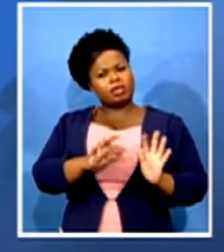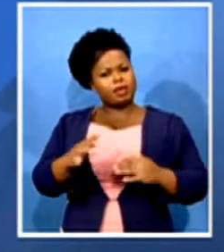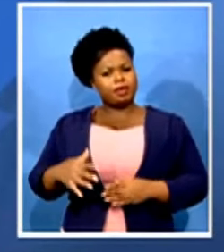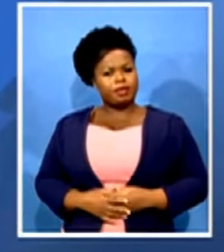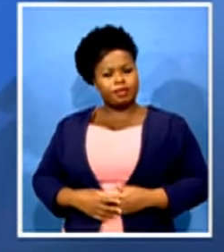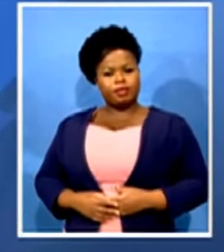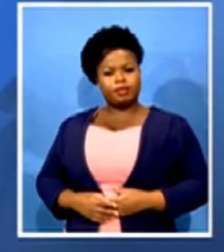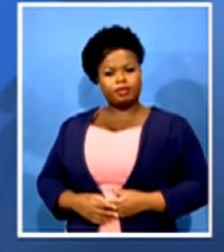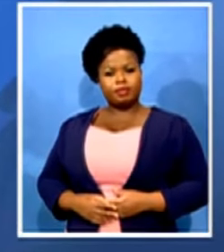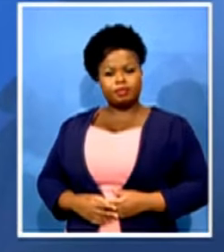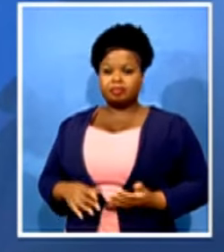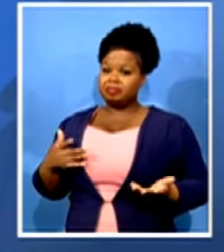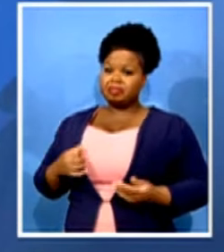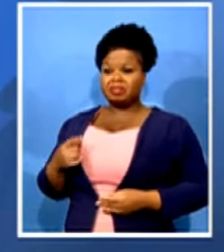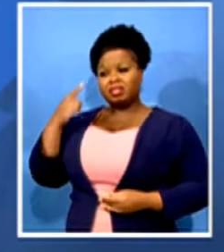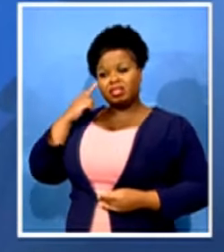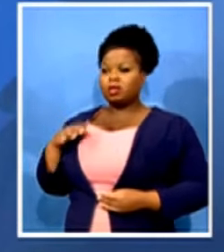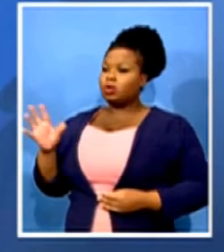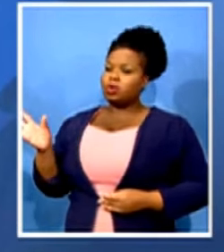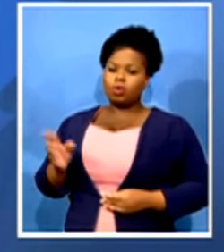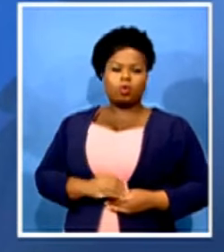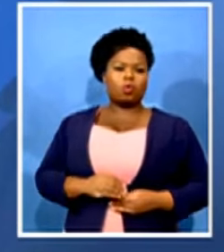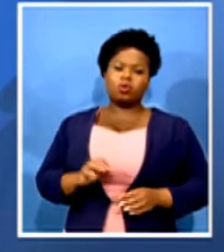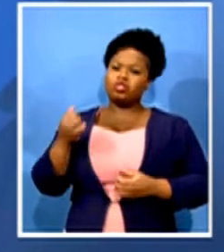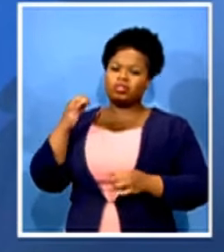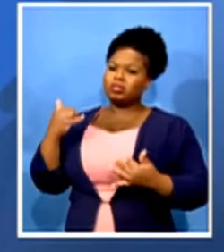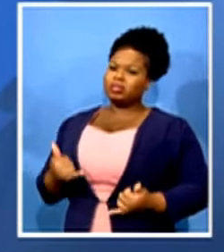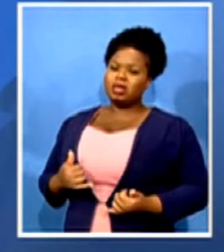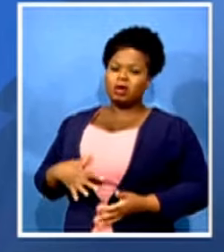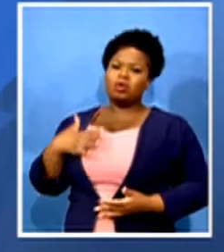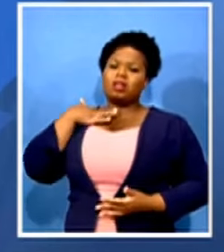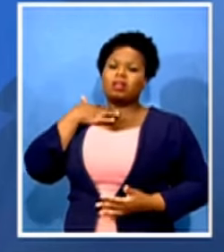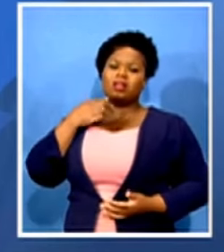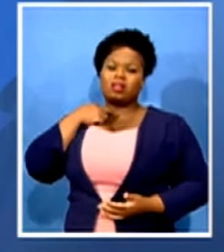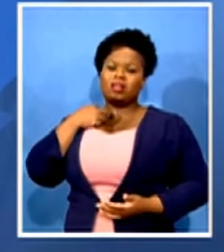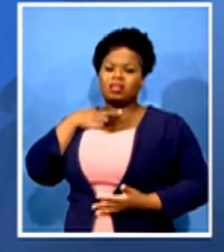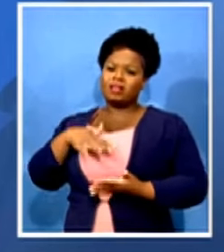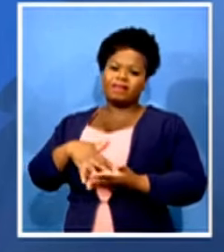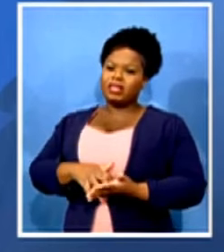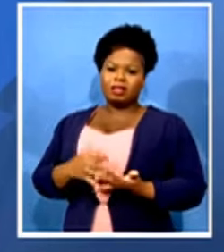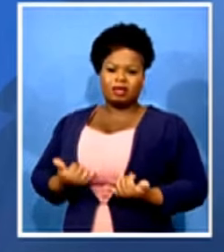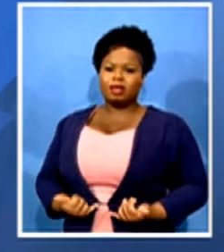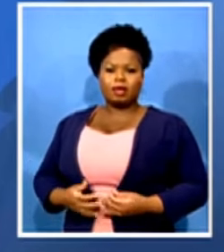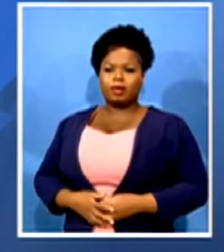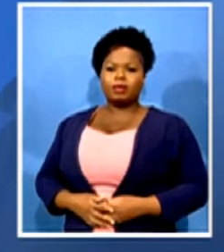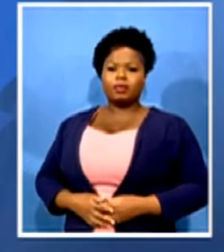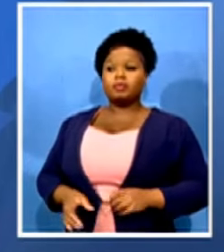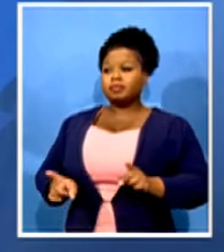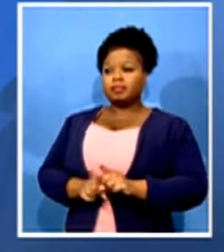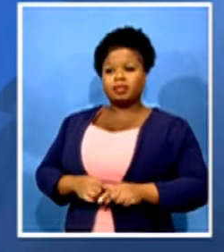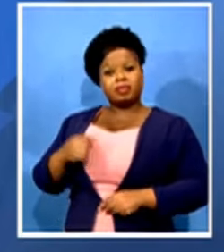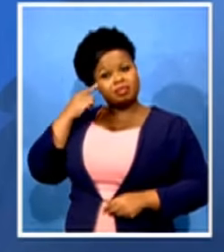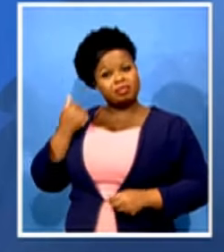industry is very, very fragile at the moment, very vulnerable, we're at high risk, and I think that the entire industry is going to do what they need to